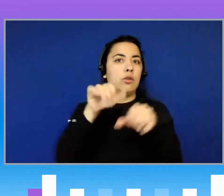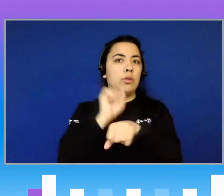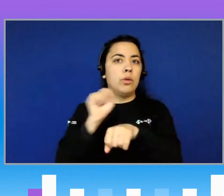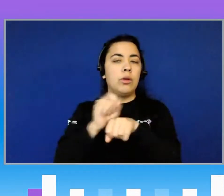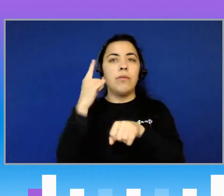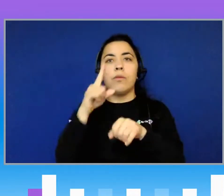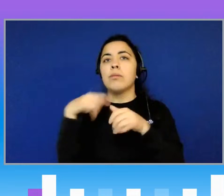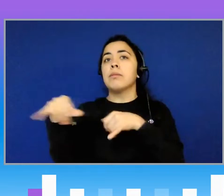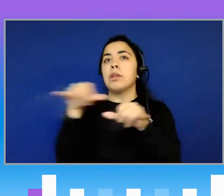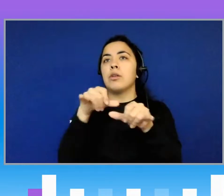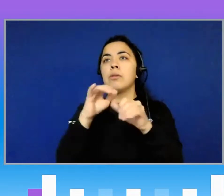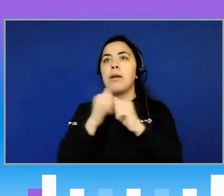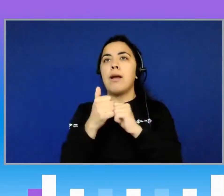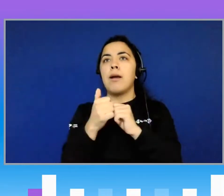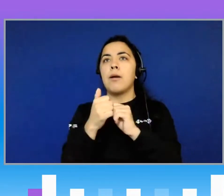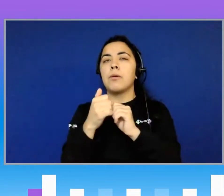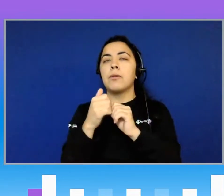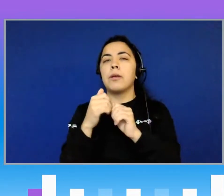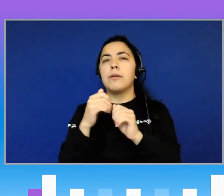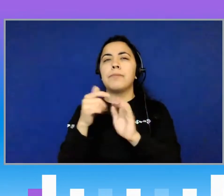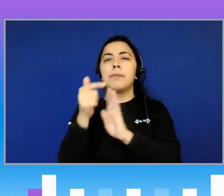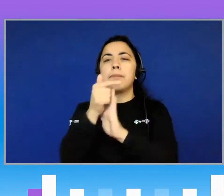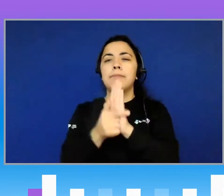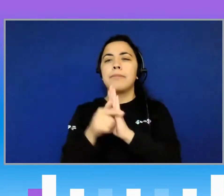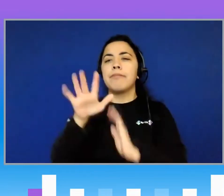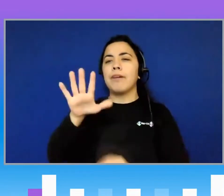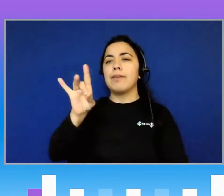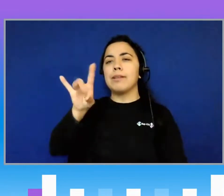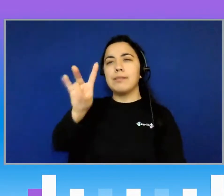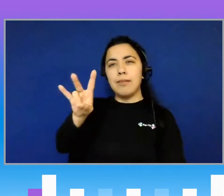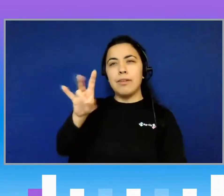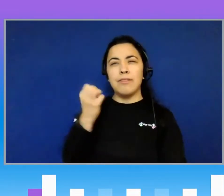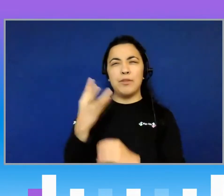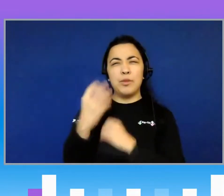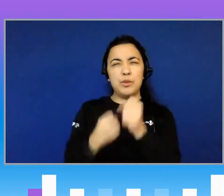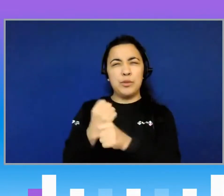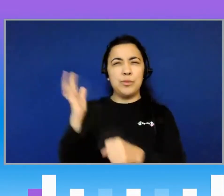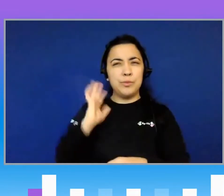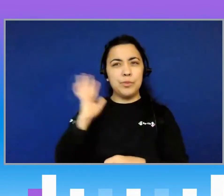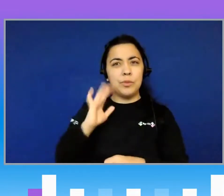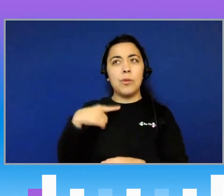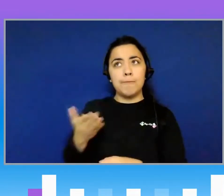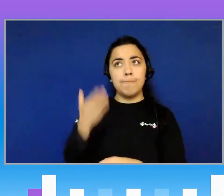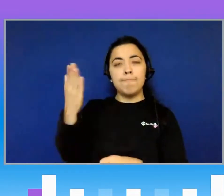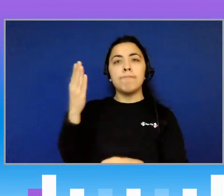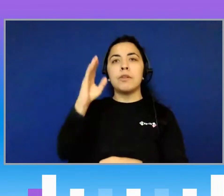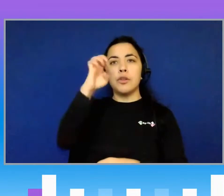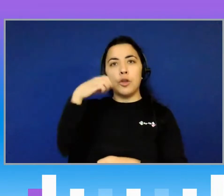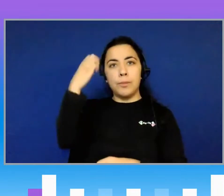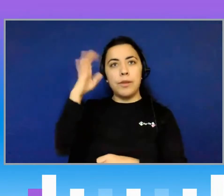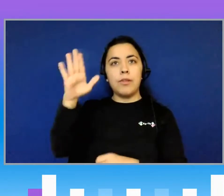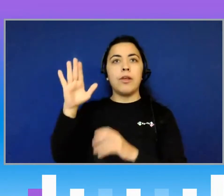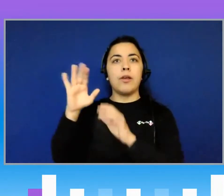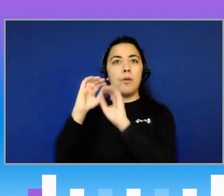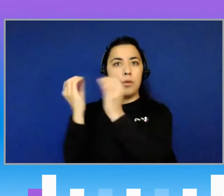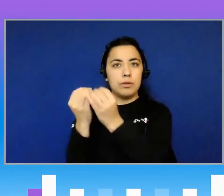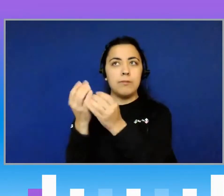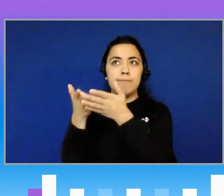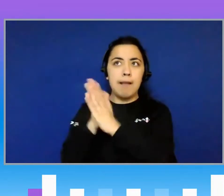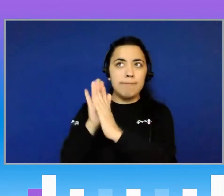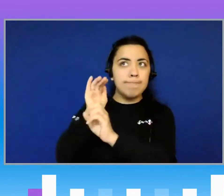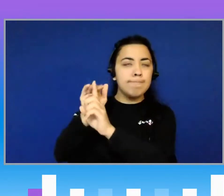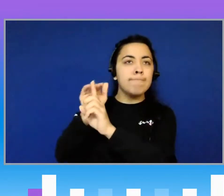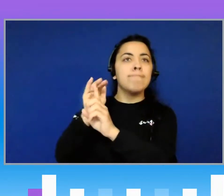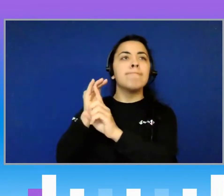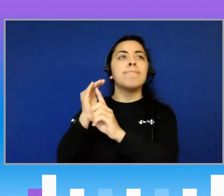mandate 587 that we issued a couple of years ago to the European standardization organizations, asking them to